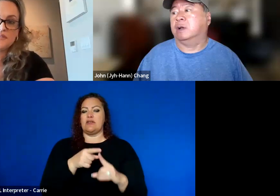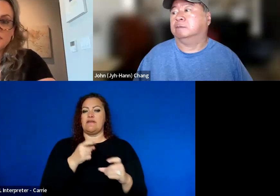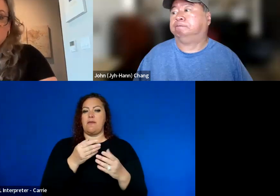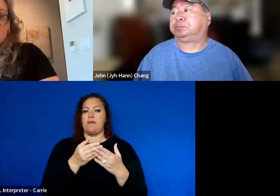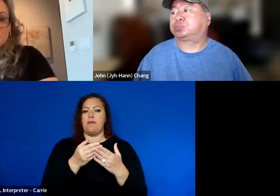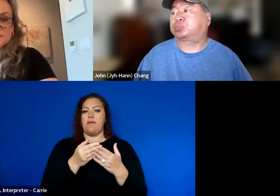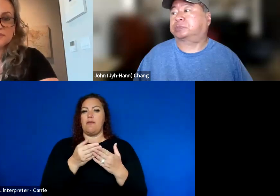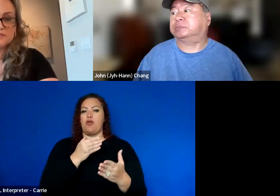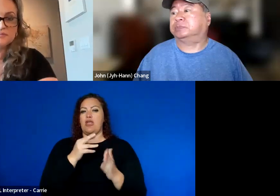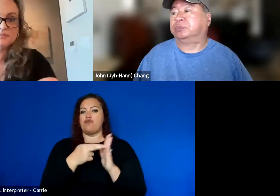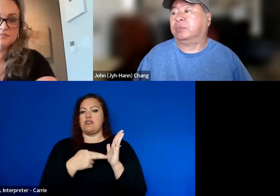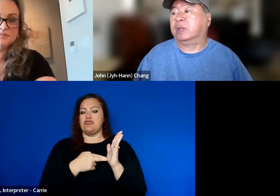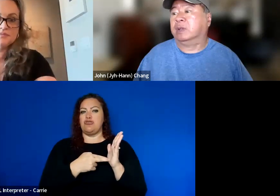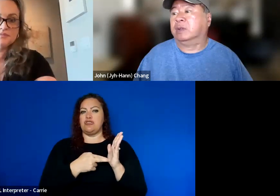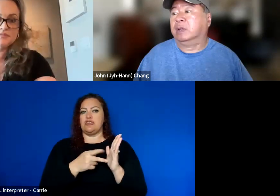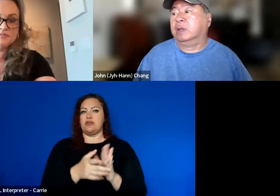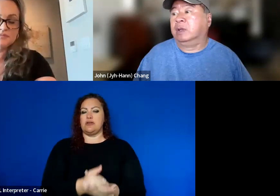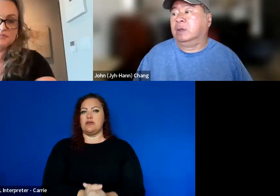pre-registration.